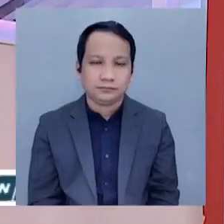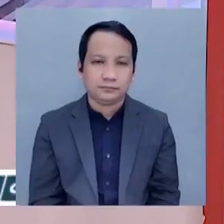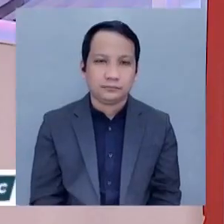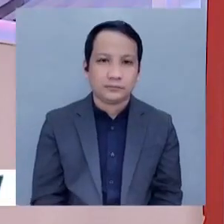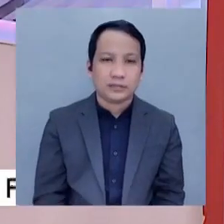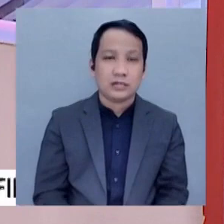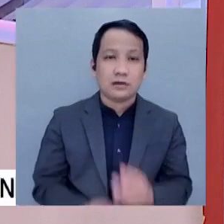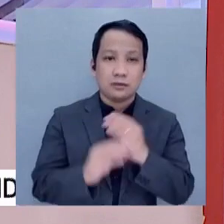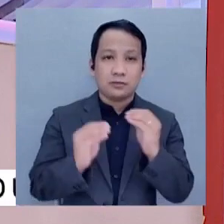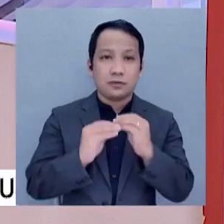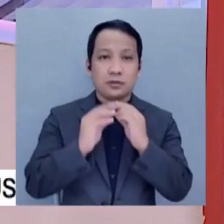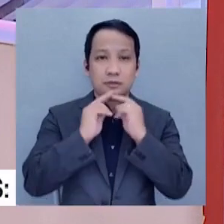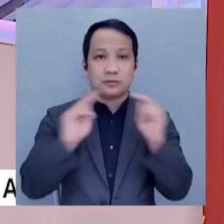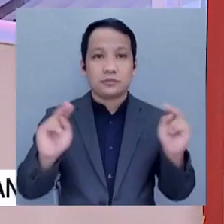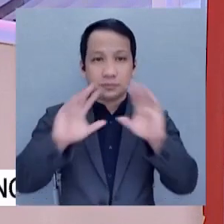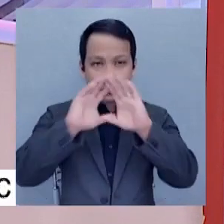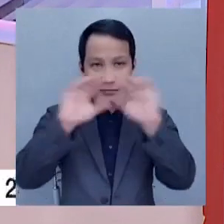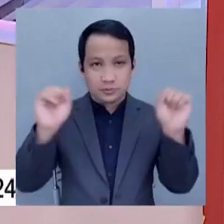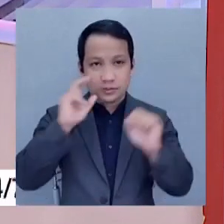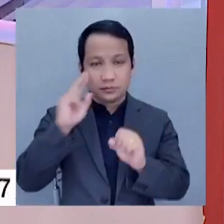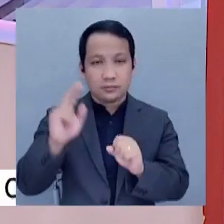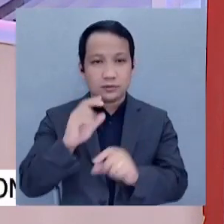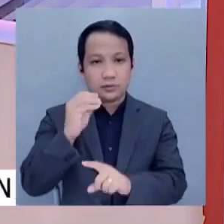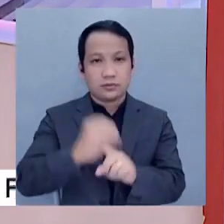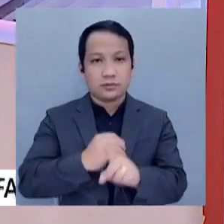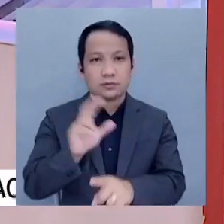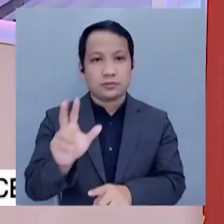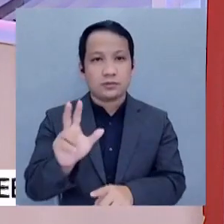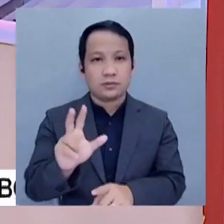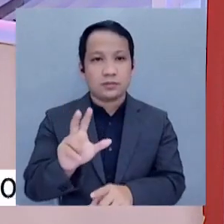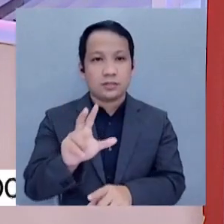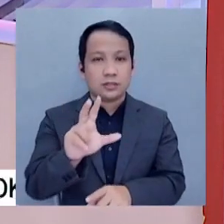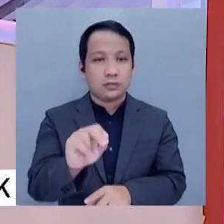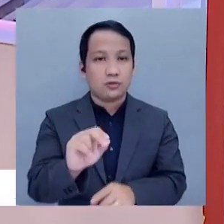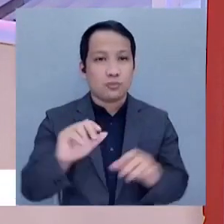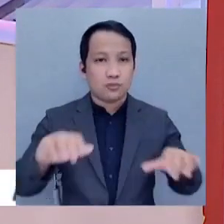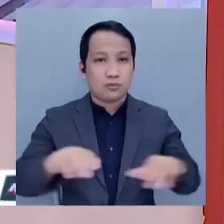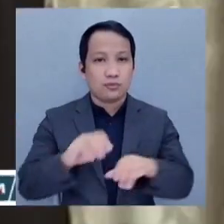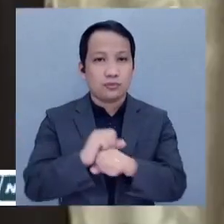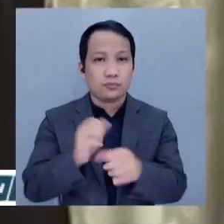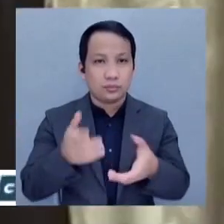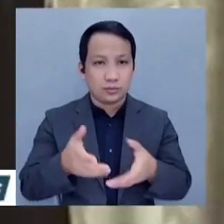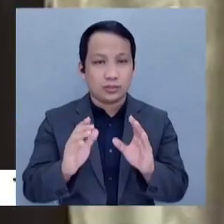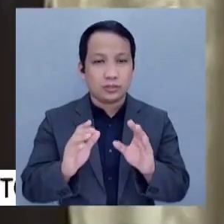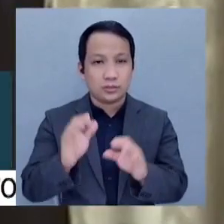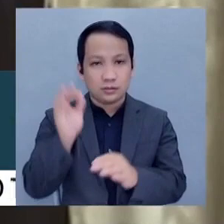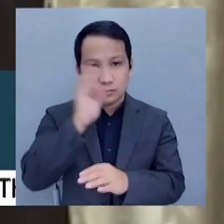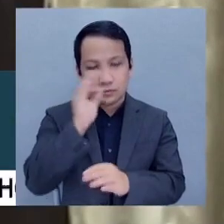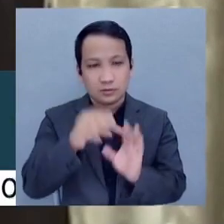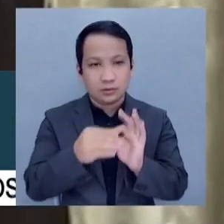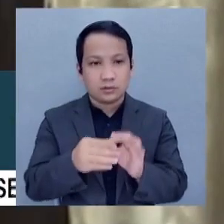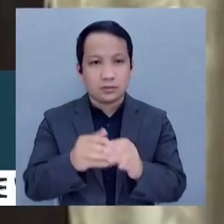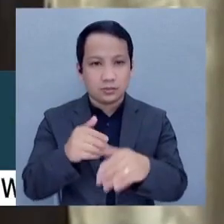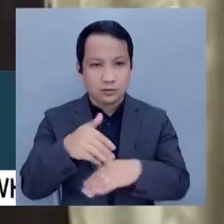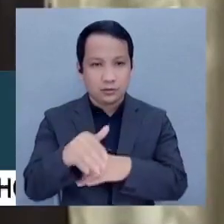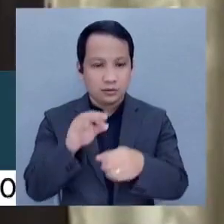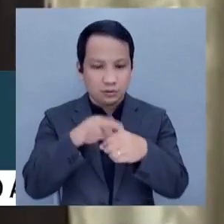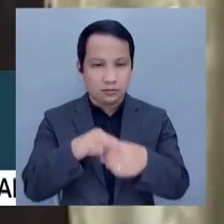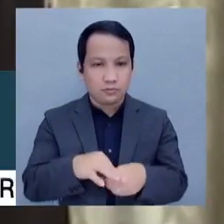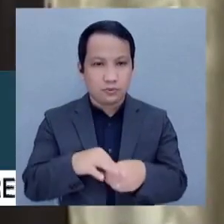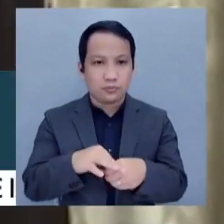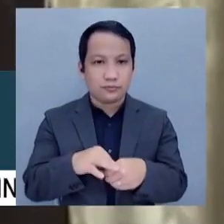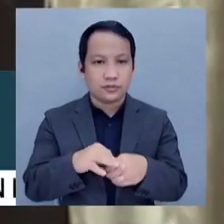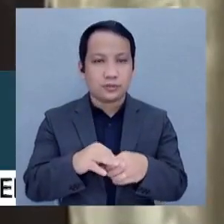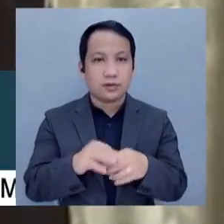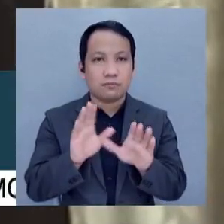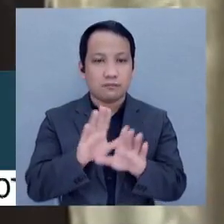President Marcos declares October 30 a non-working holiday. This is to allow Filipinos to cast their votes in the village and youth council polls on that